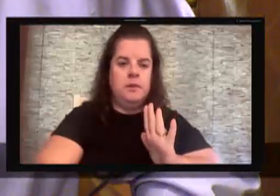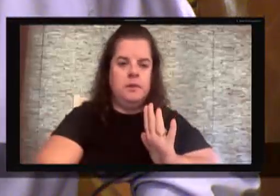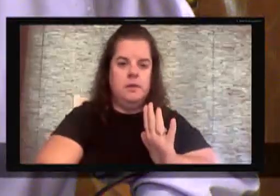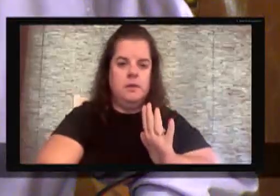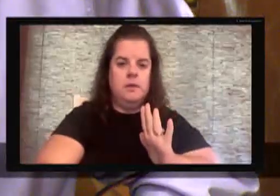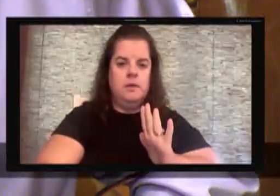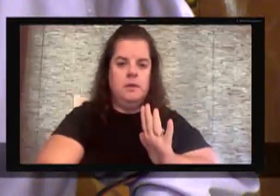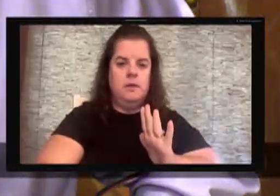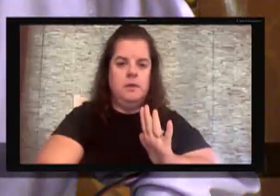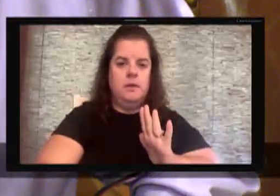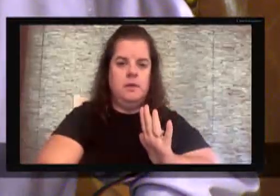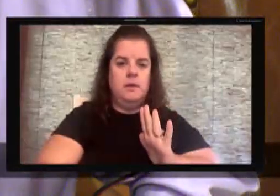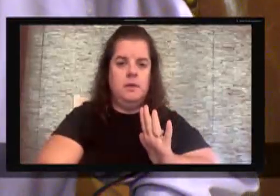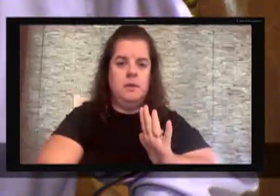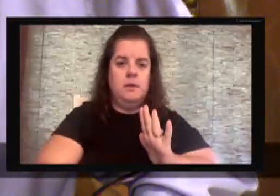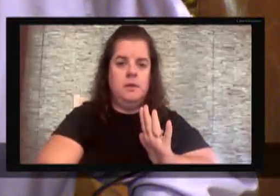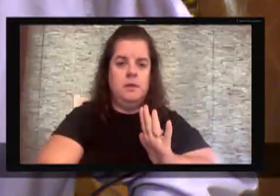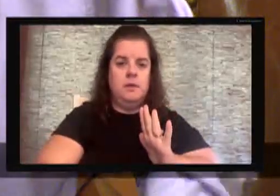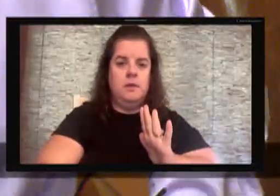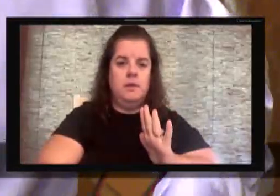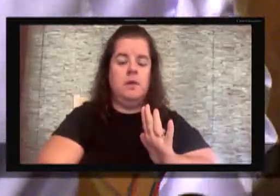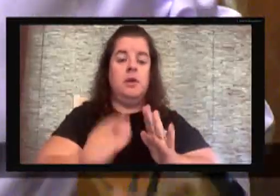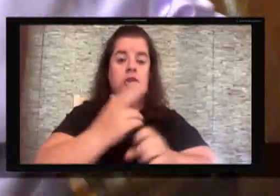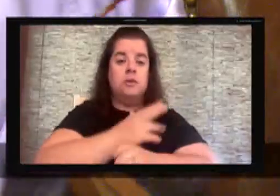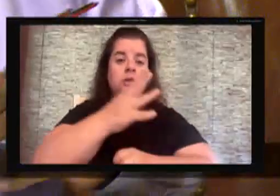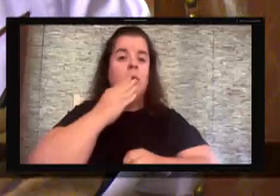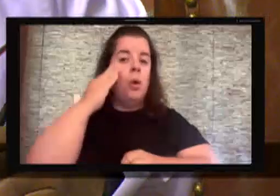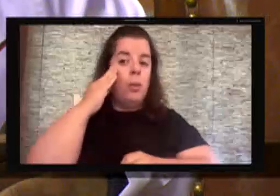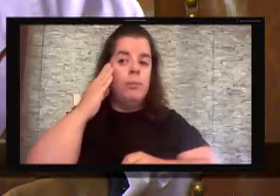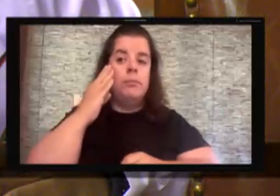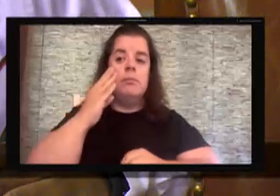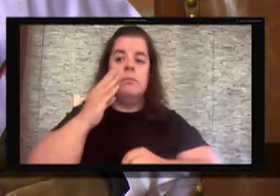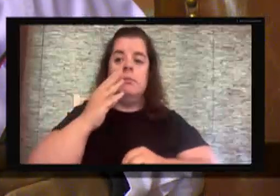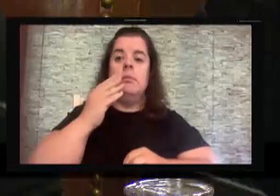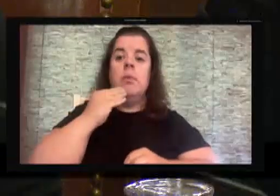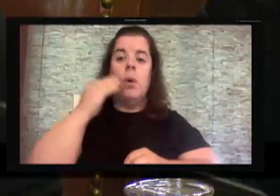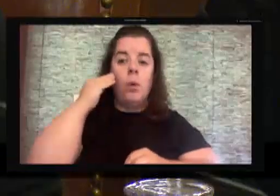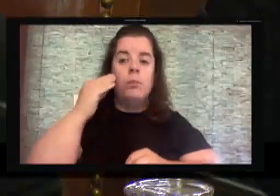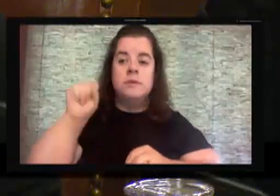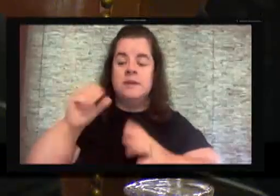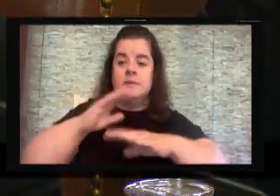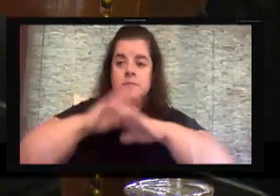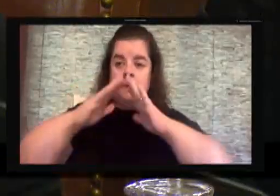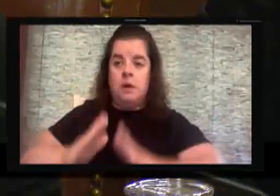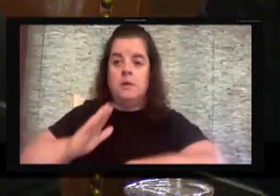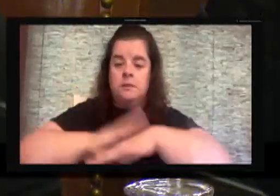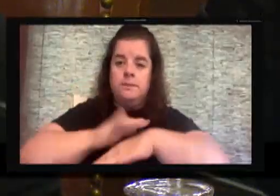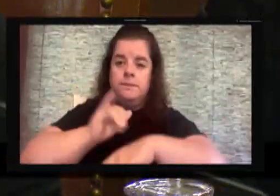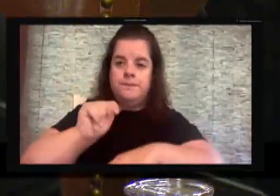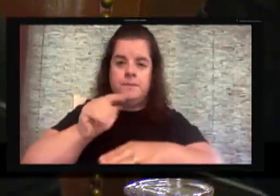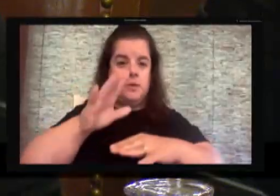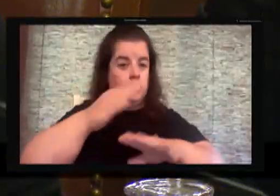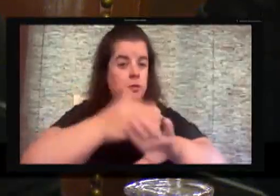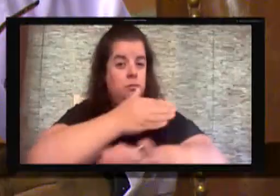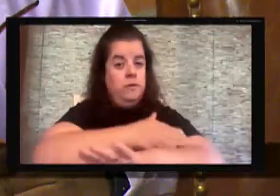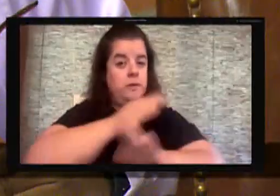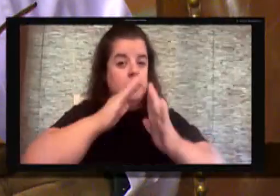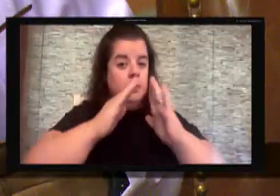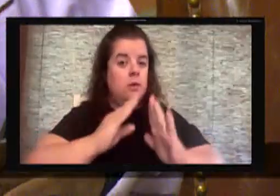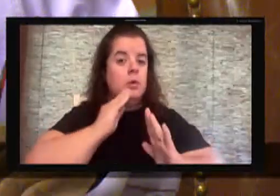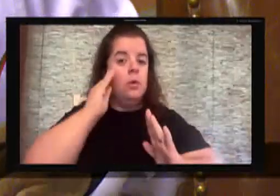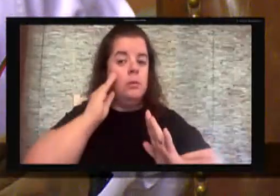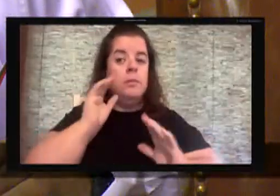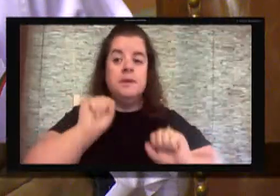they using the homes? Is there a home on these? Yeah, these are homes. So these are they renovating the homes? Yeah, they're planning to